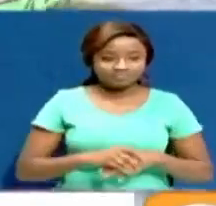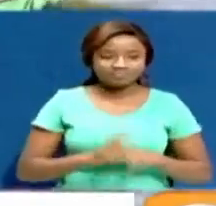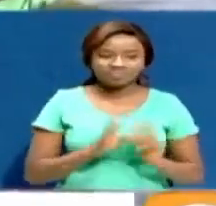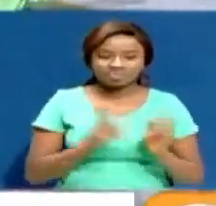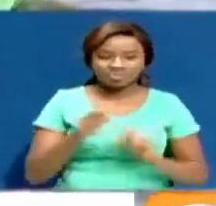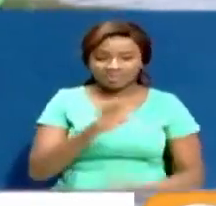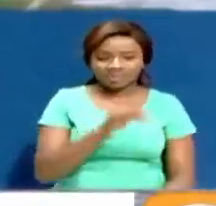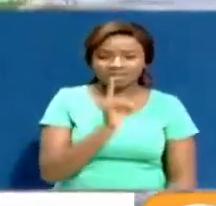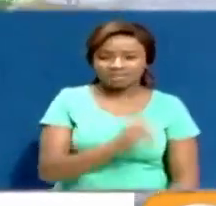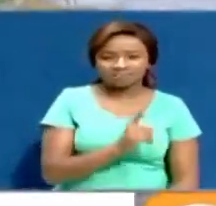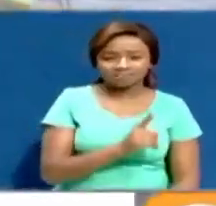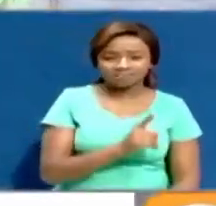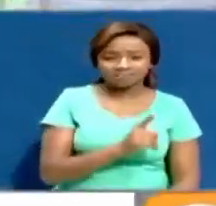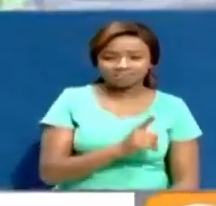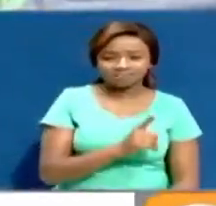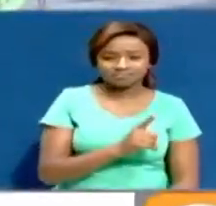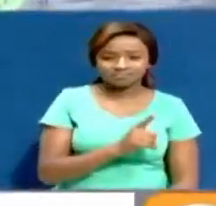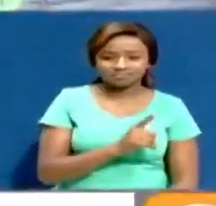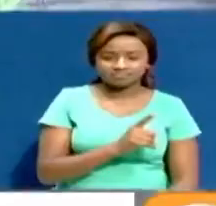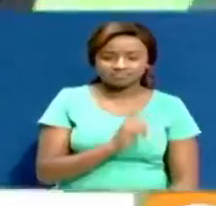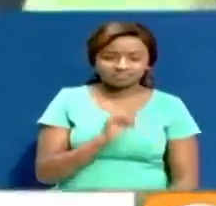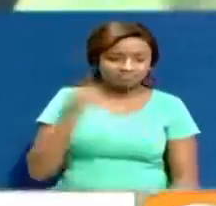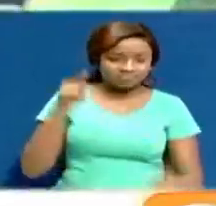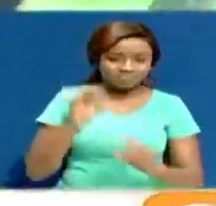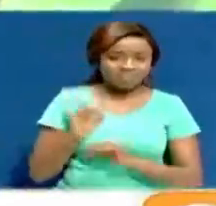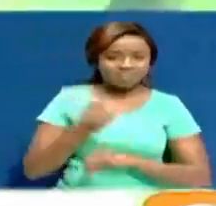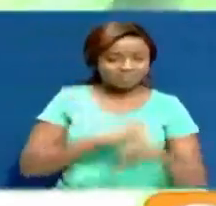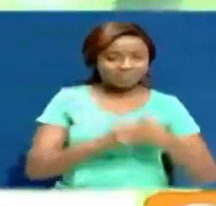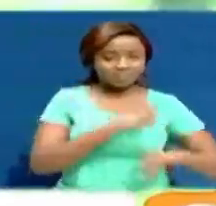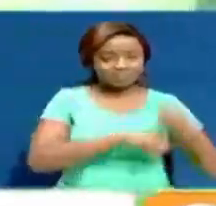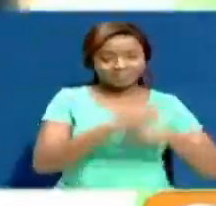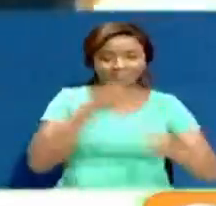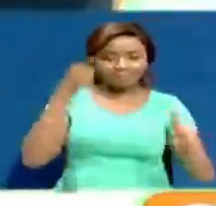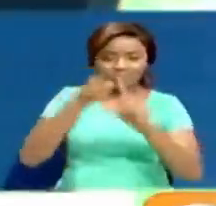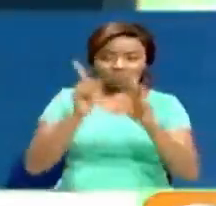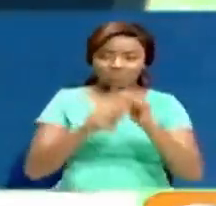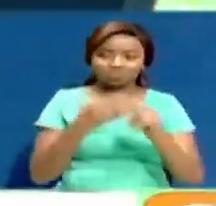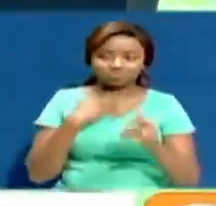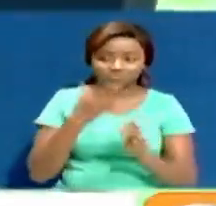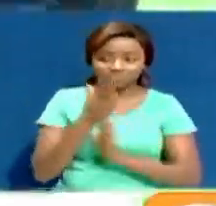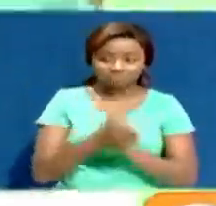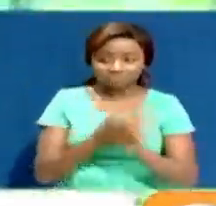with activity as they ensure systems are in place for the evening expedition.